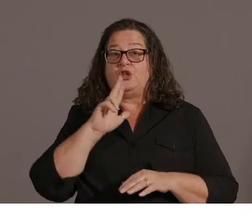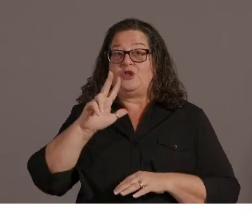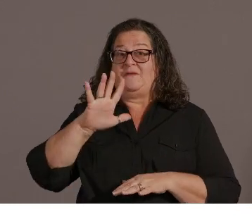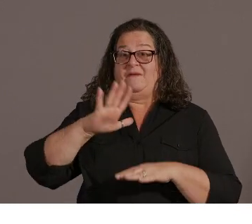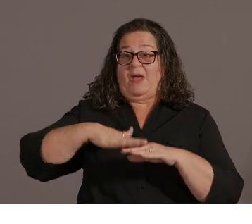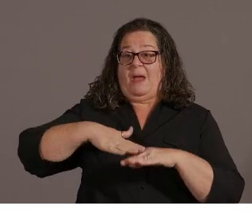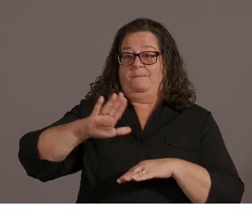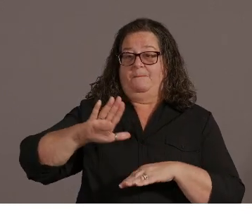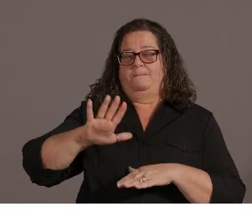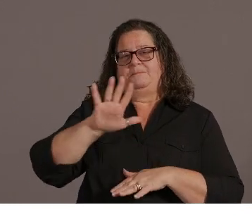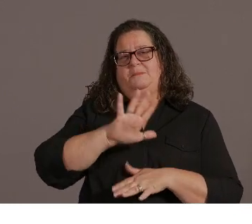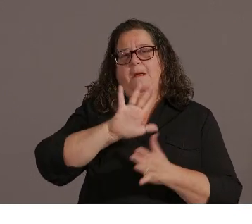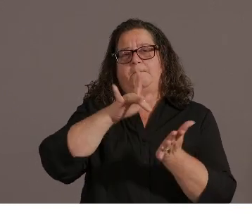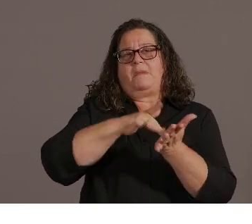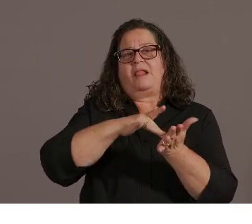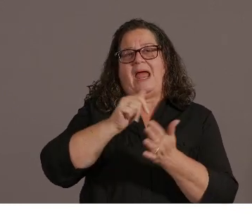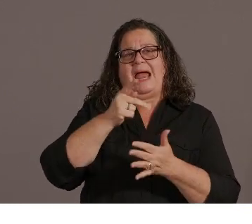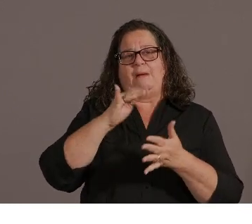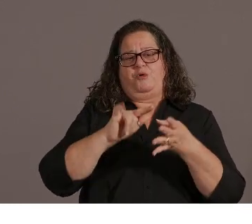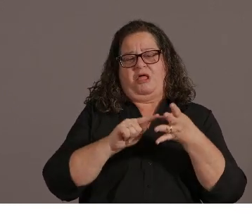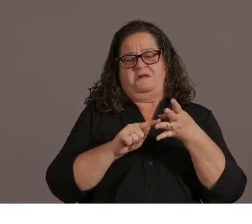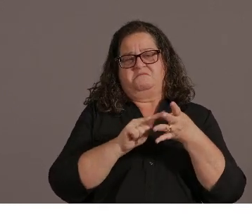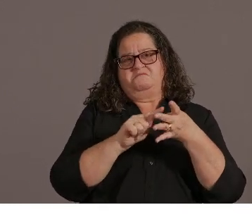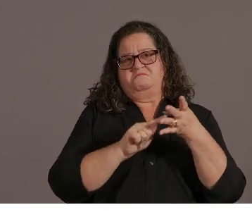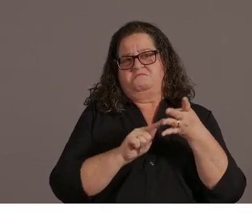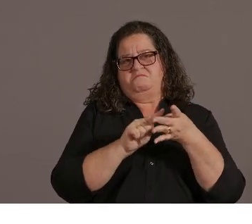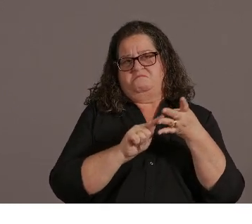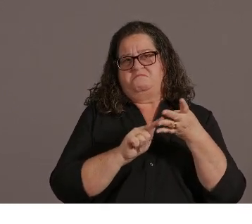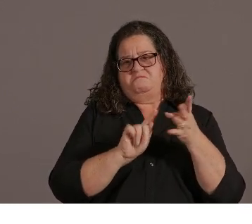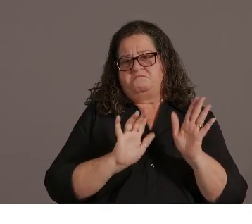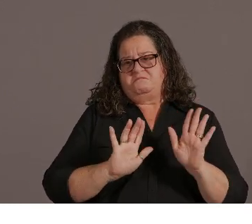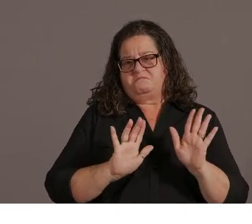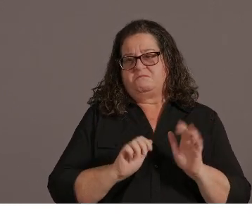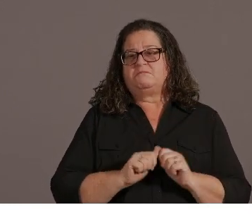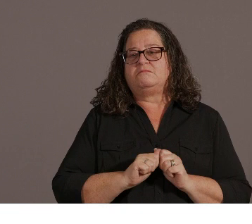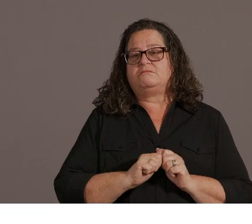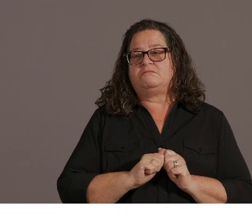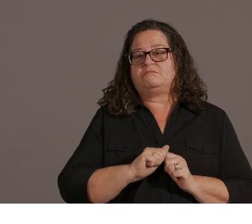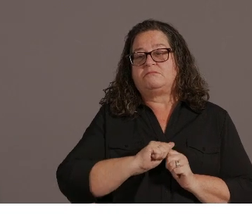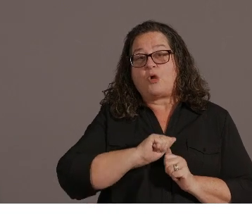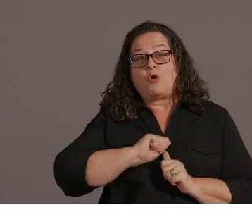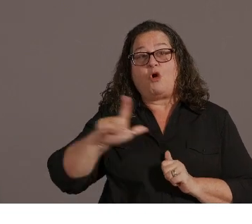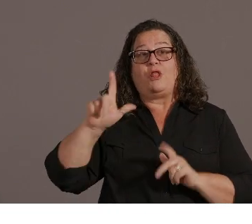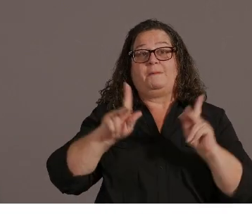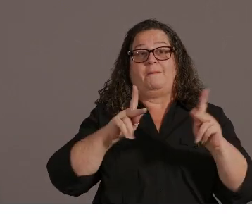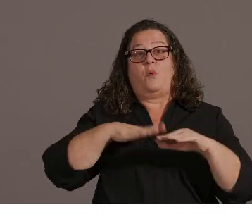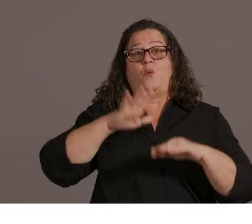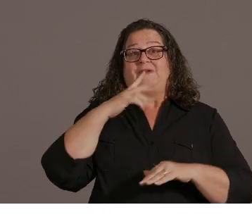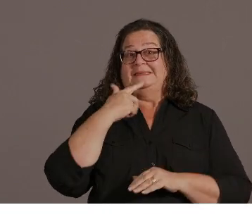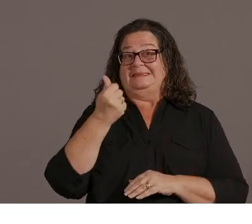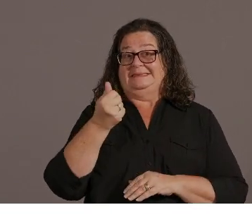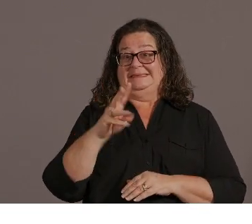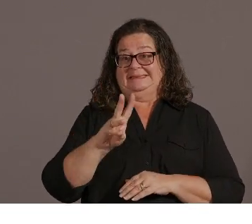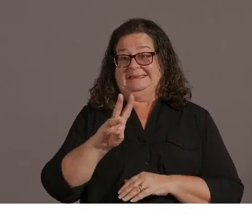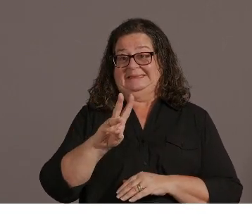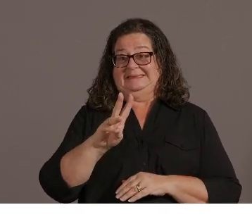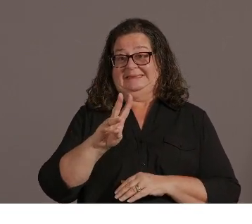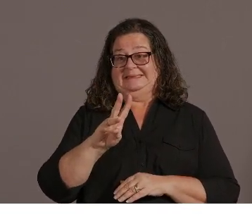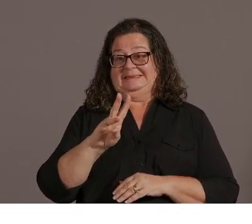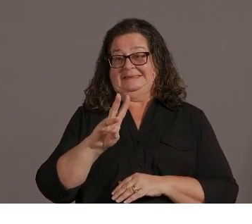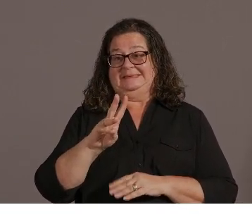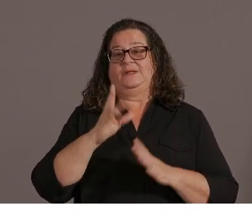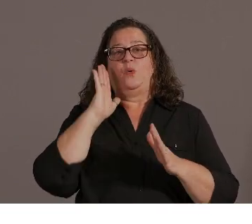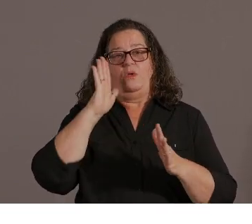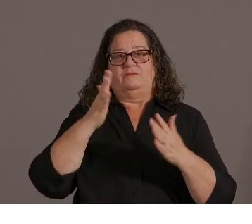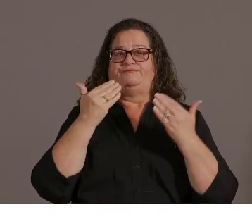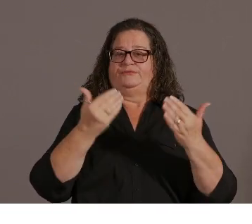in mid-April with a transition to all Arizonans who are eligible, which would be 16 and above, depending on the vaccine, starting